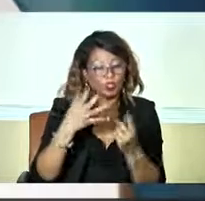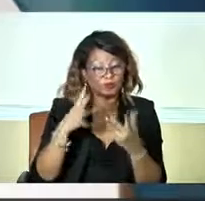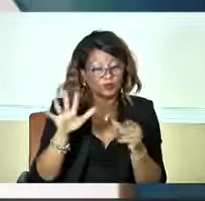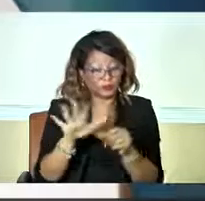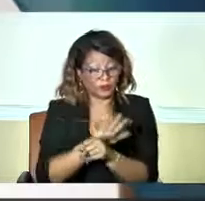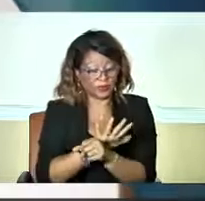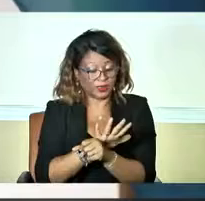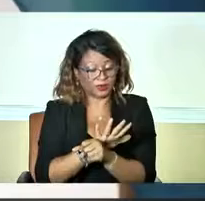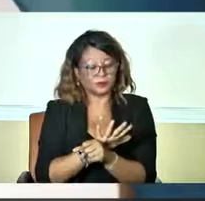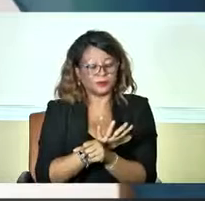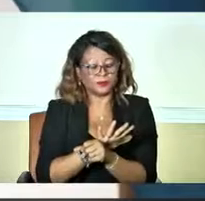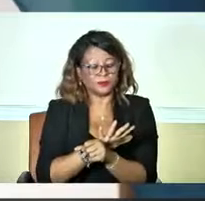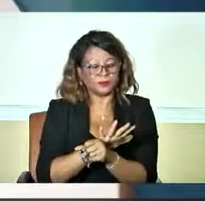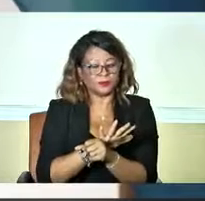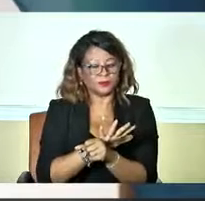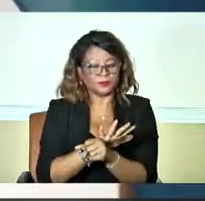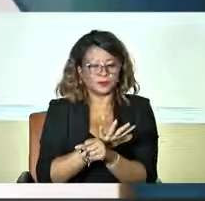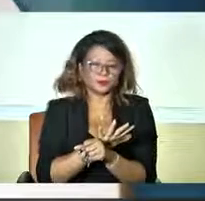completed.